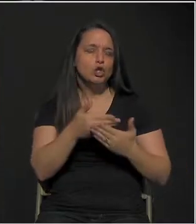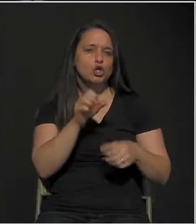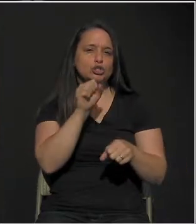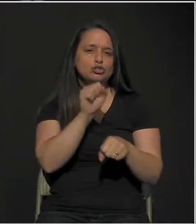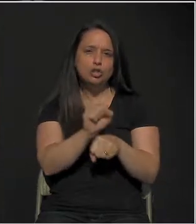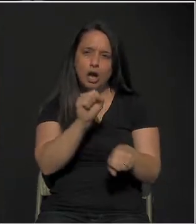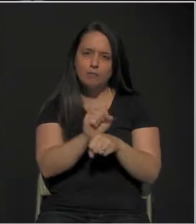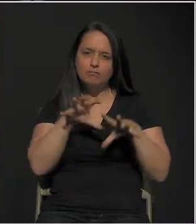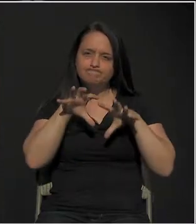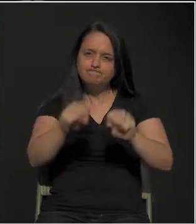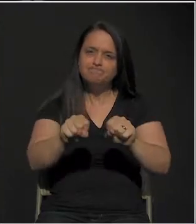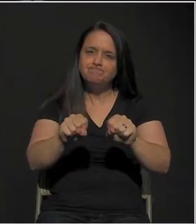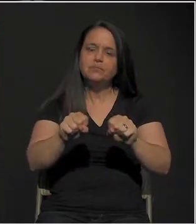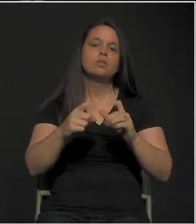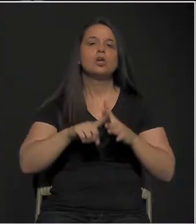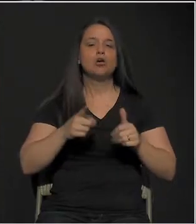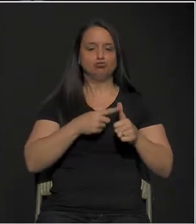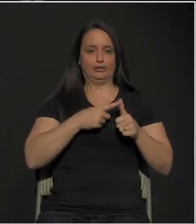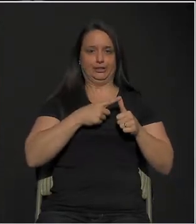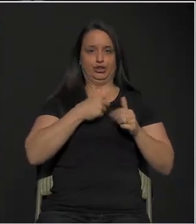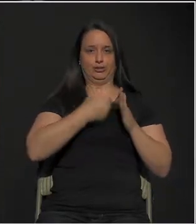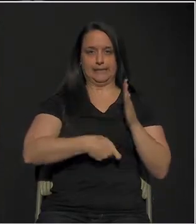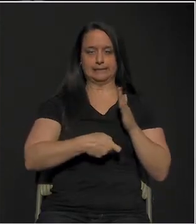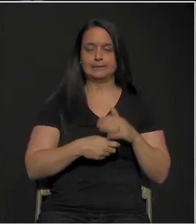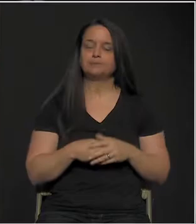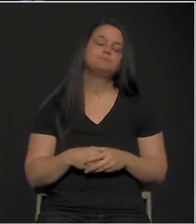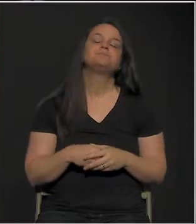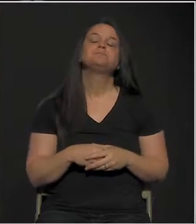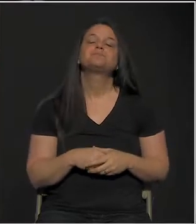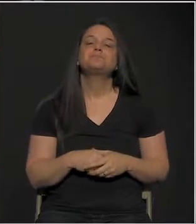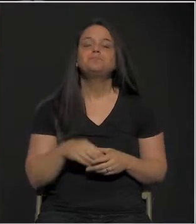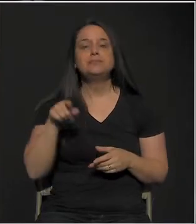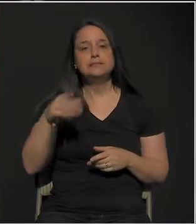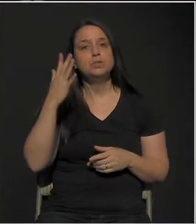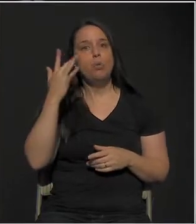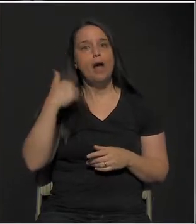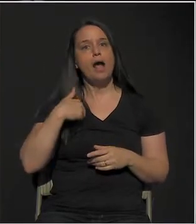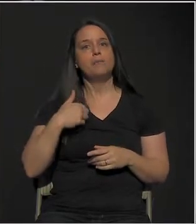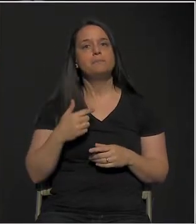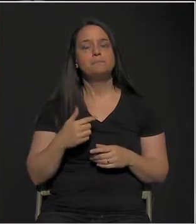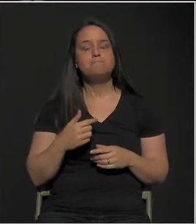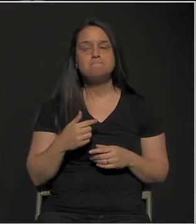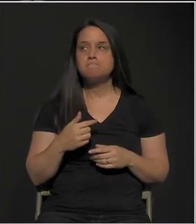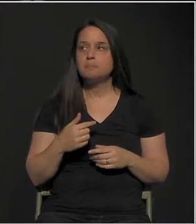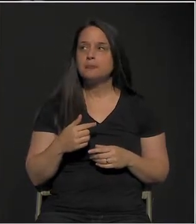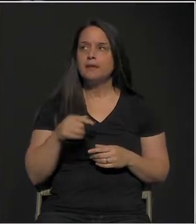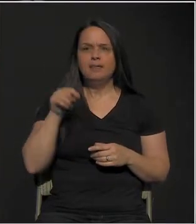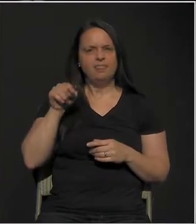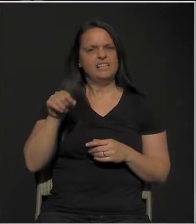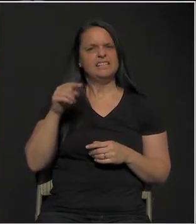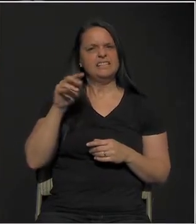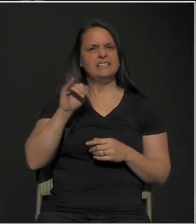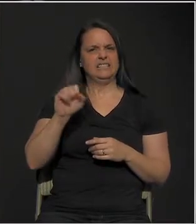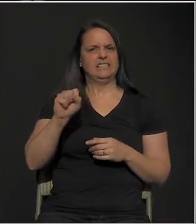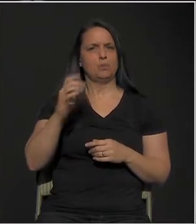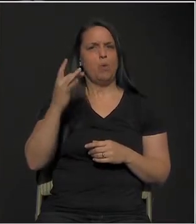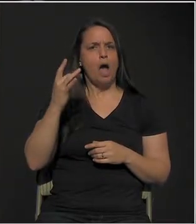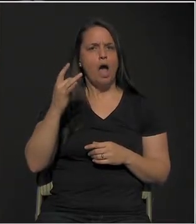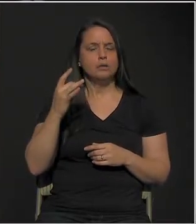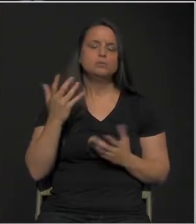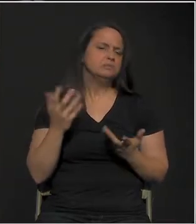what's in the original text. This is why I remind you. So this is why. What is he talking about? This is why.